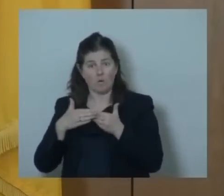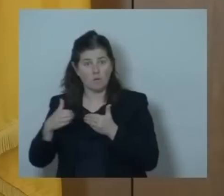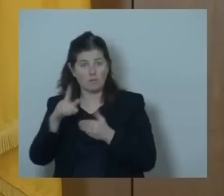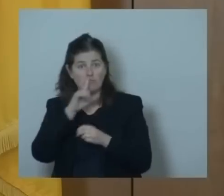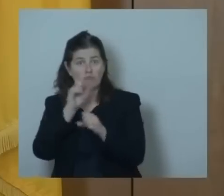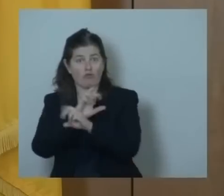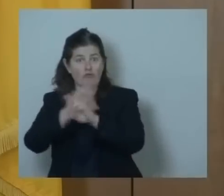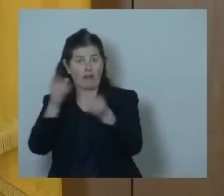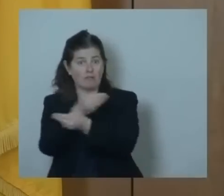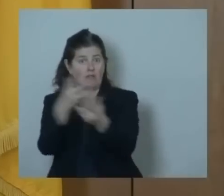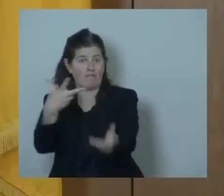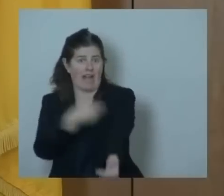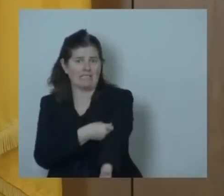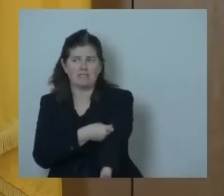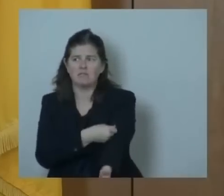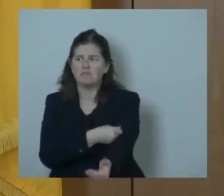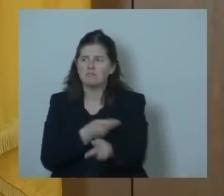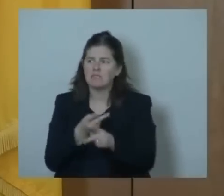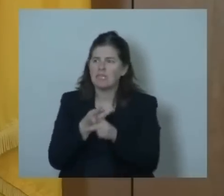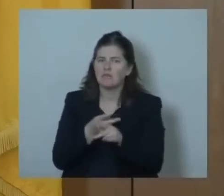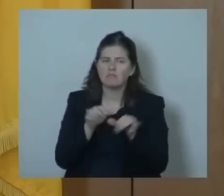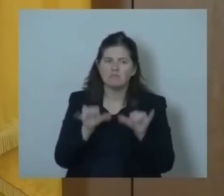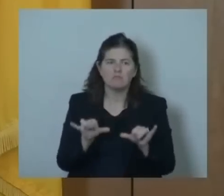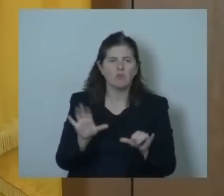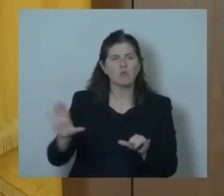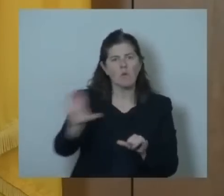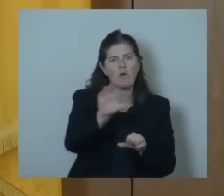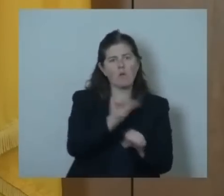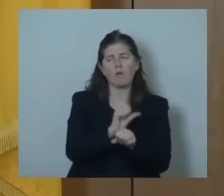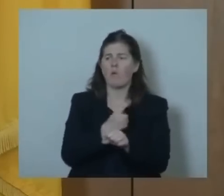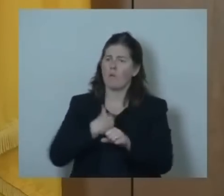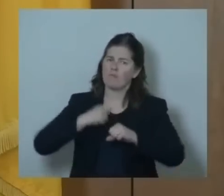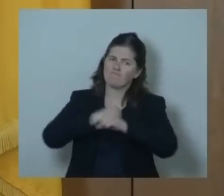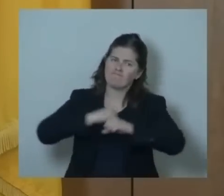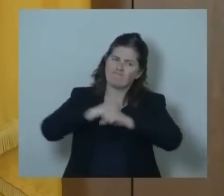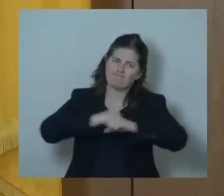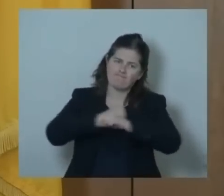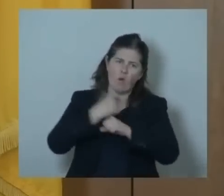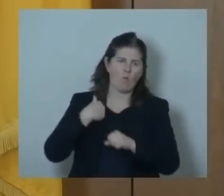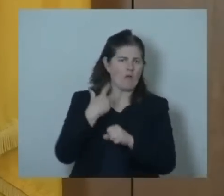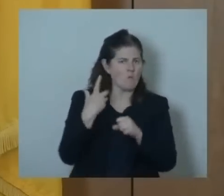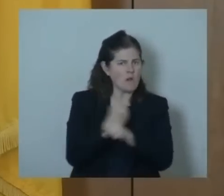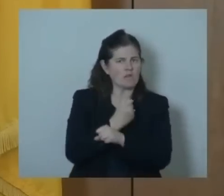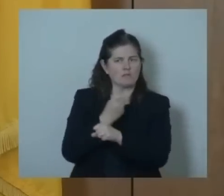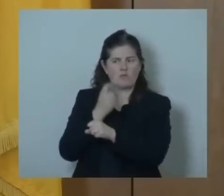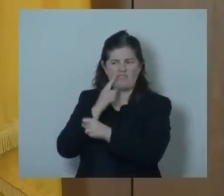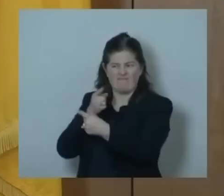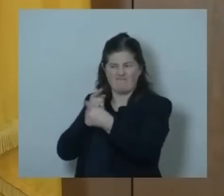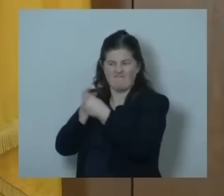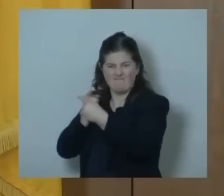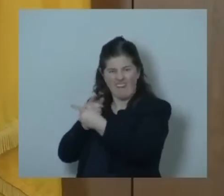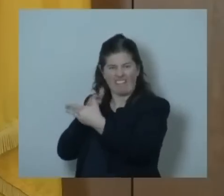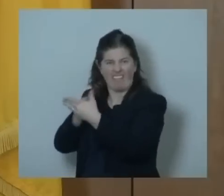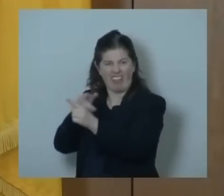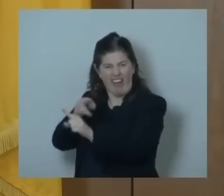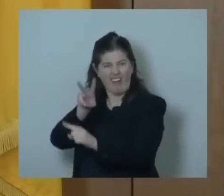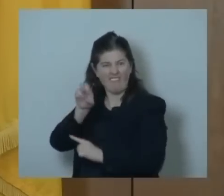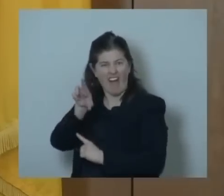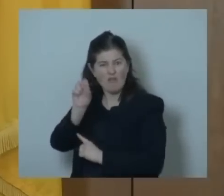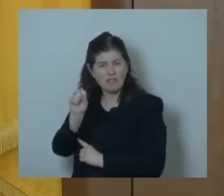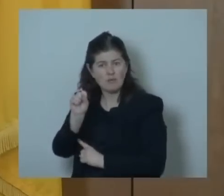keep doing what you're doing, New Mexico. We are winning this fight against this virus, and